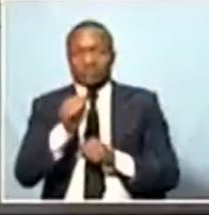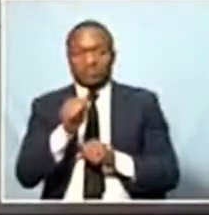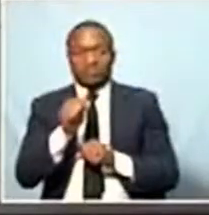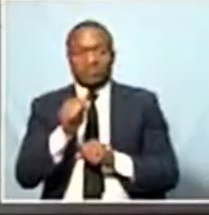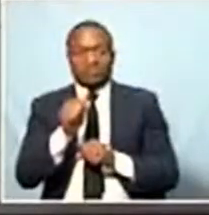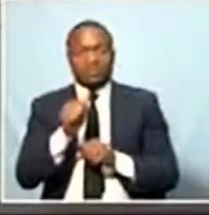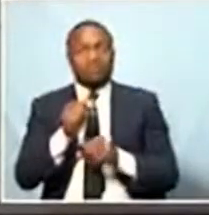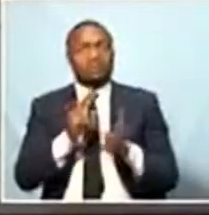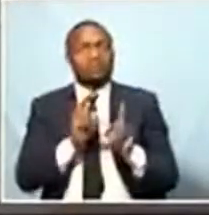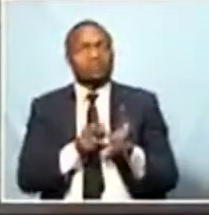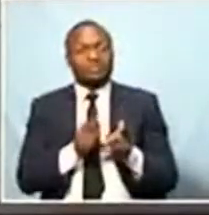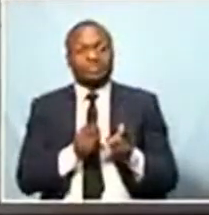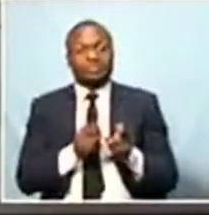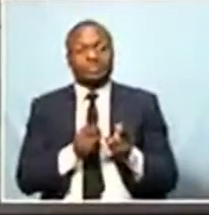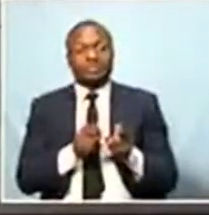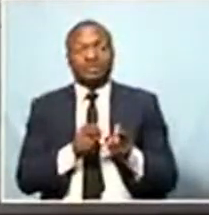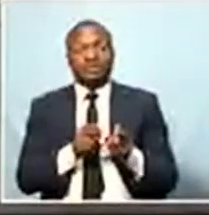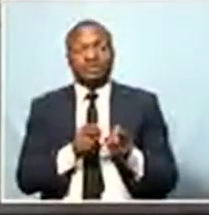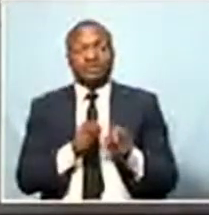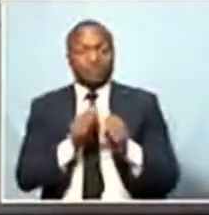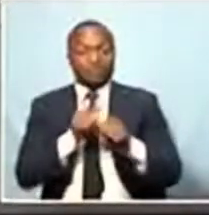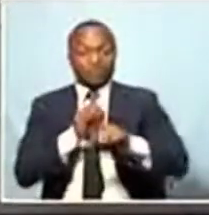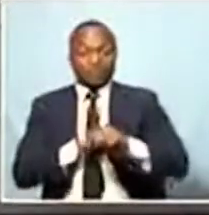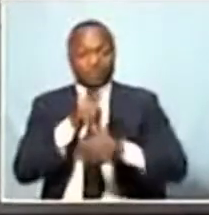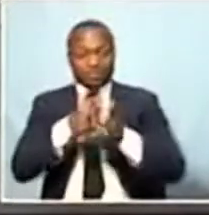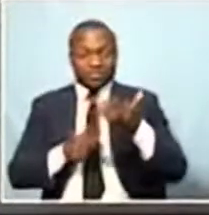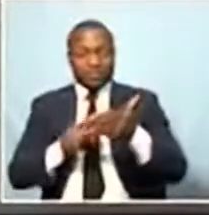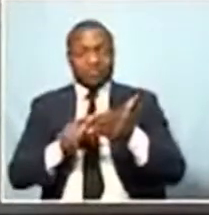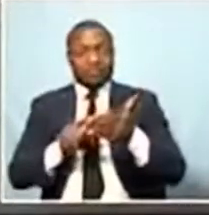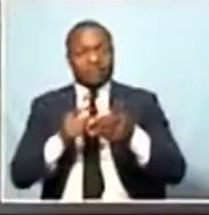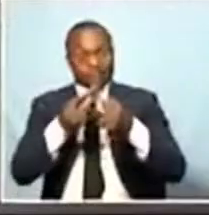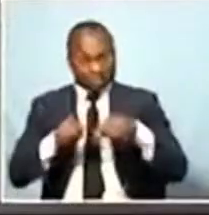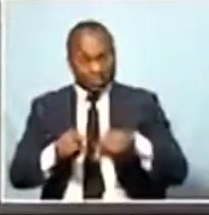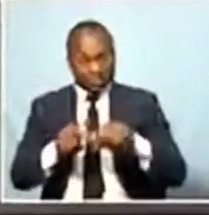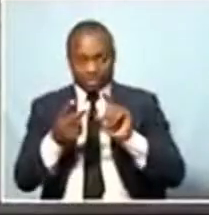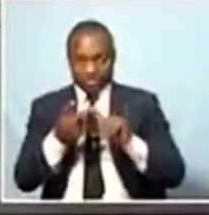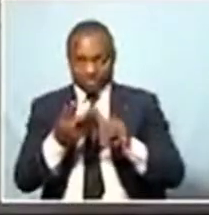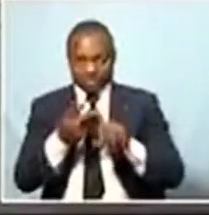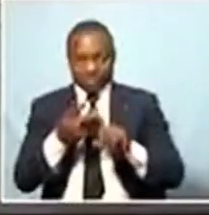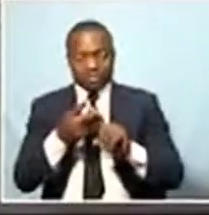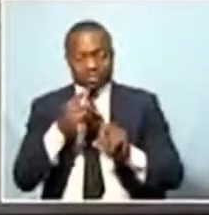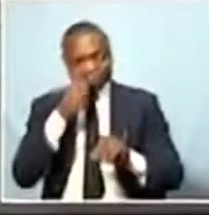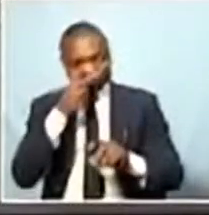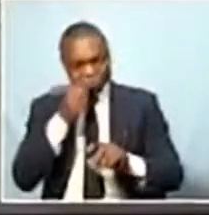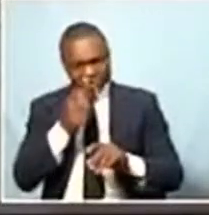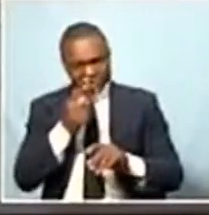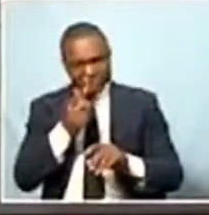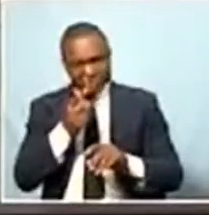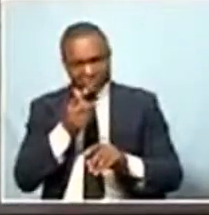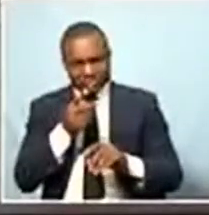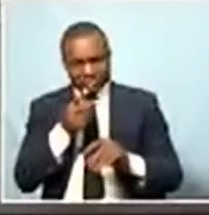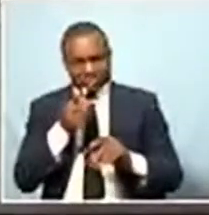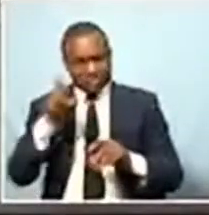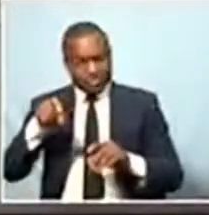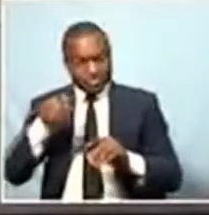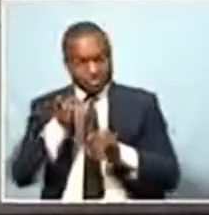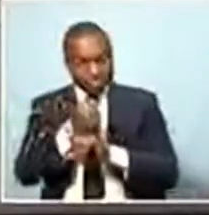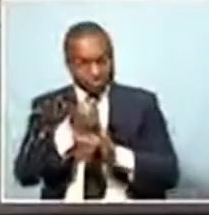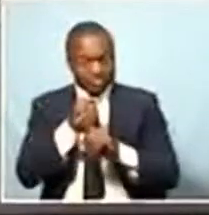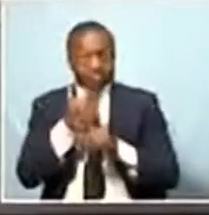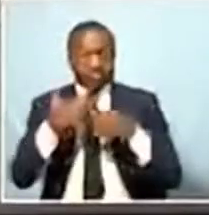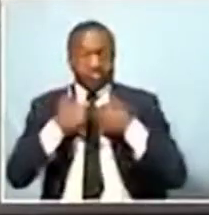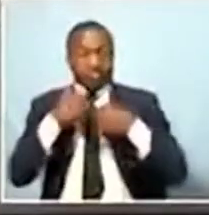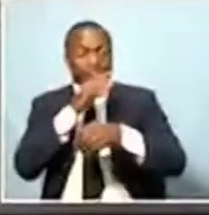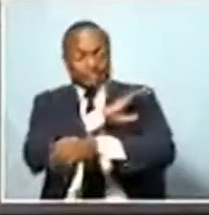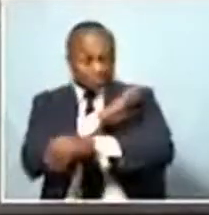reciprocate or respond within time. What happens? That's the first one. Then secondly, don't you see need to advocate to have powers